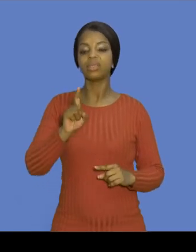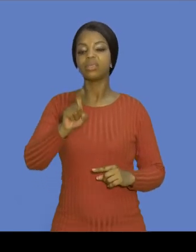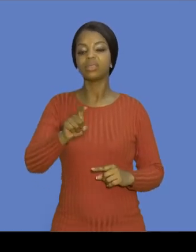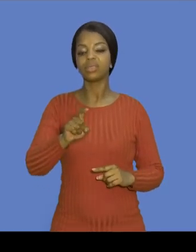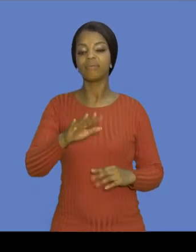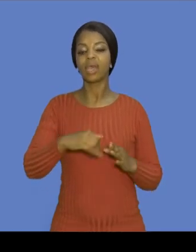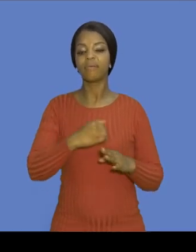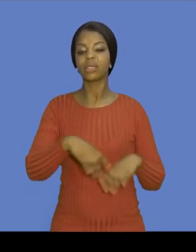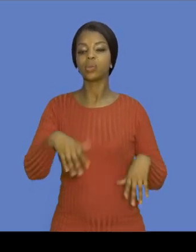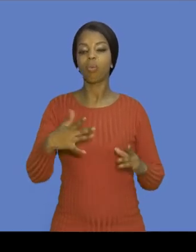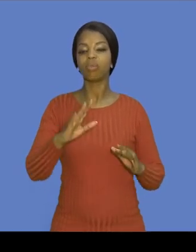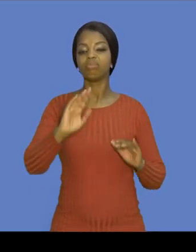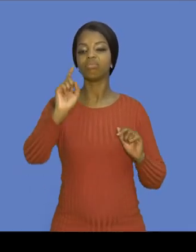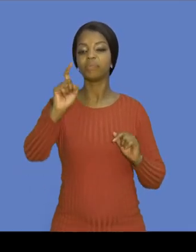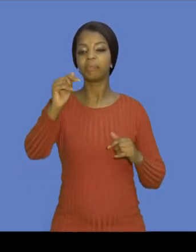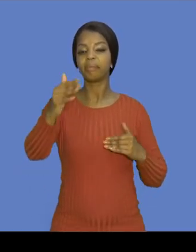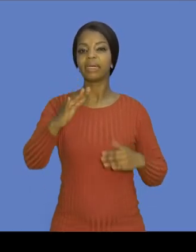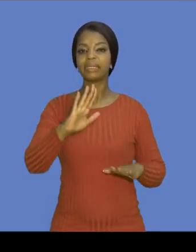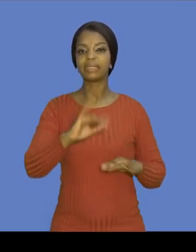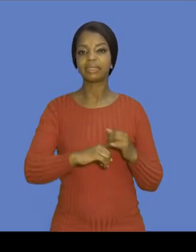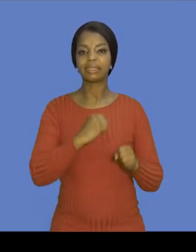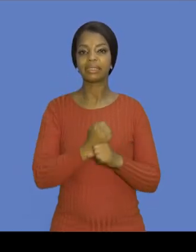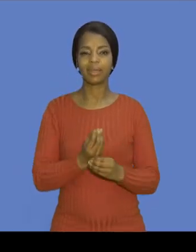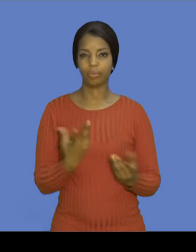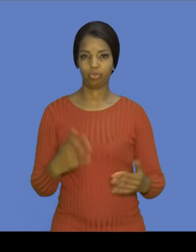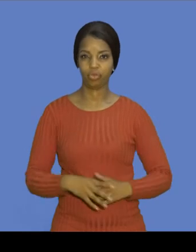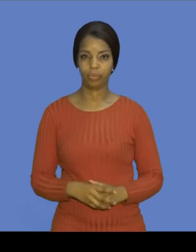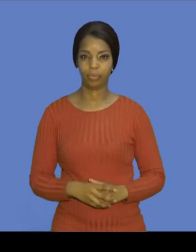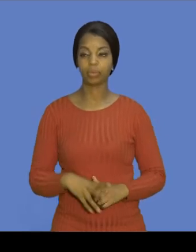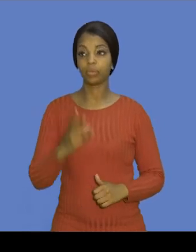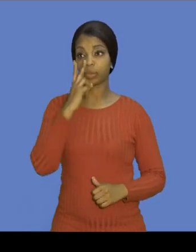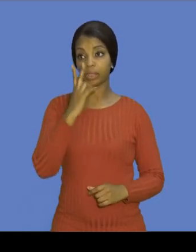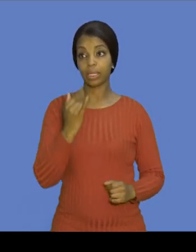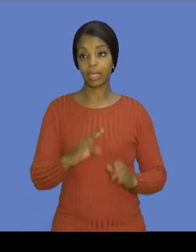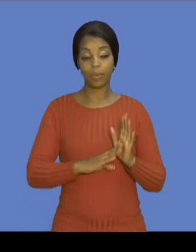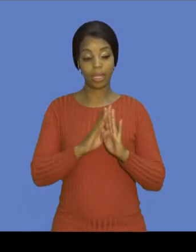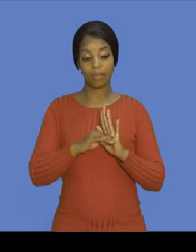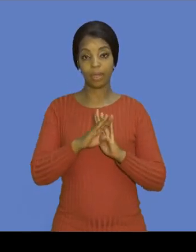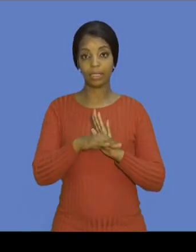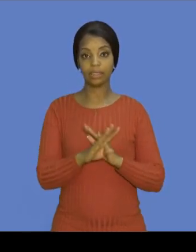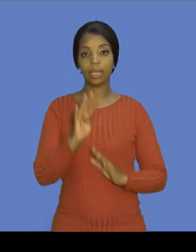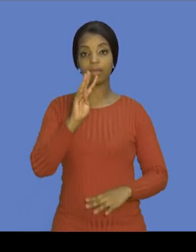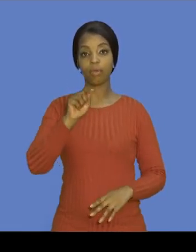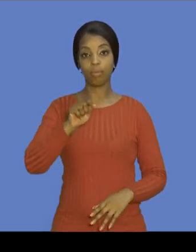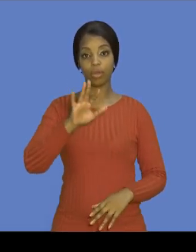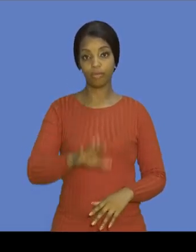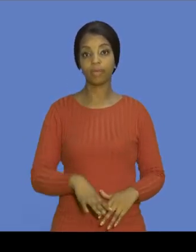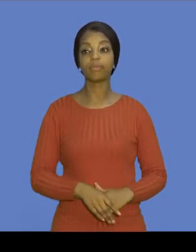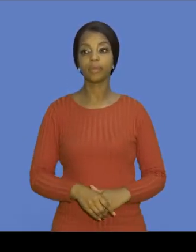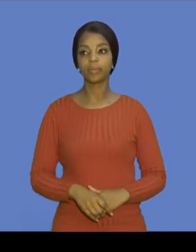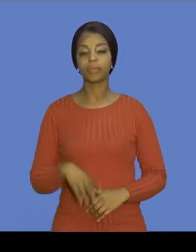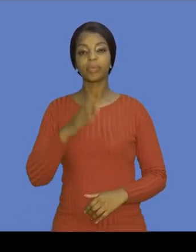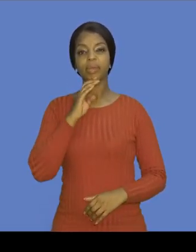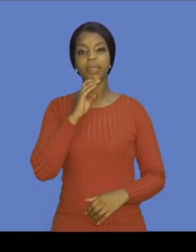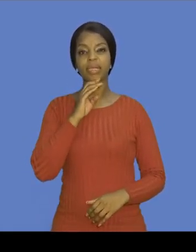a graph for this, you can see that the inflation rate is 4.5, right? After 5 years, this would